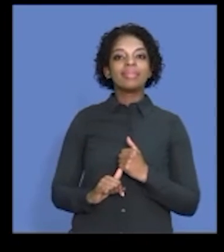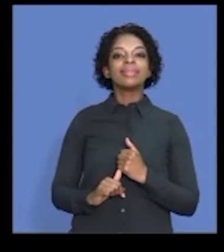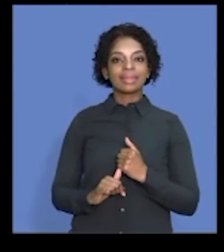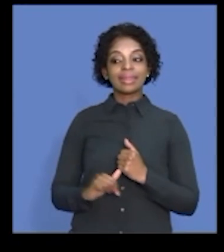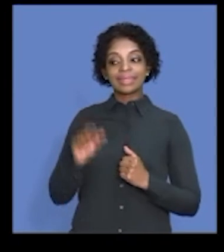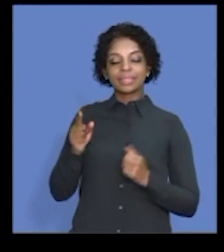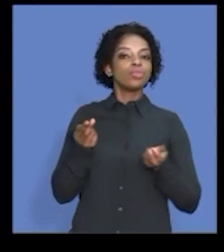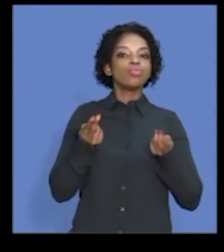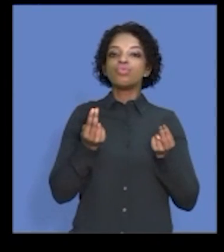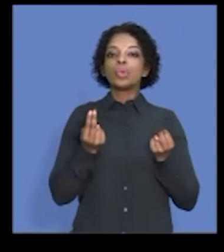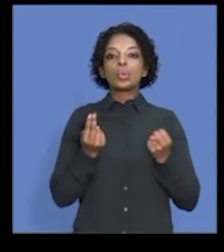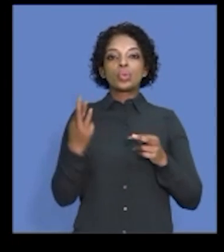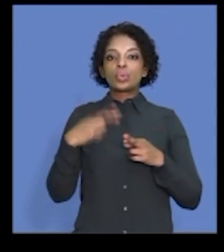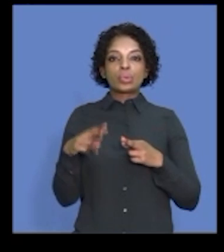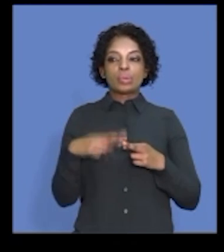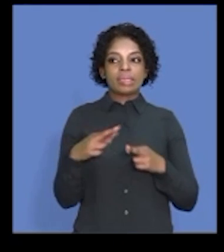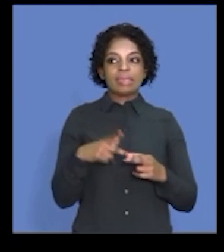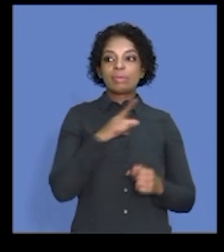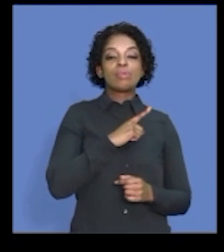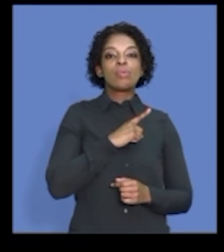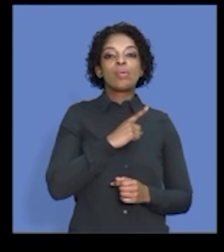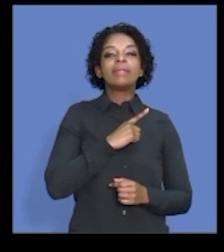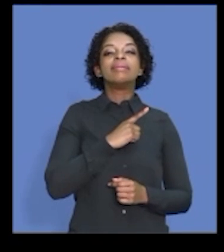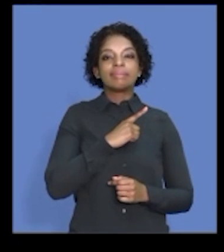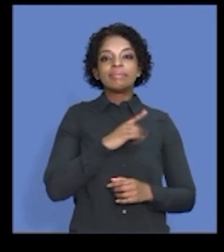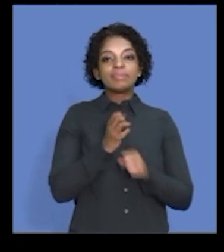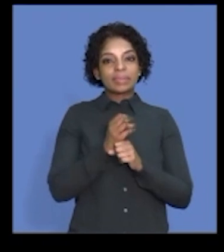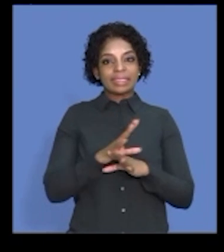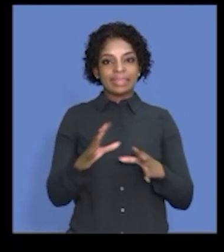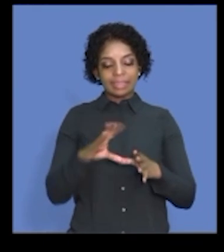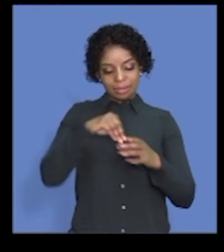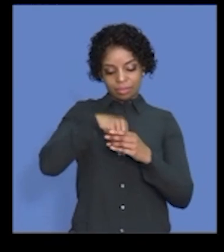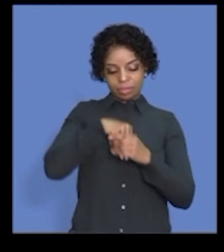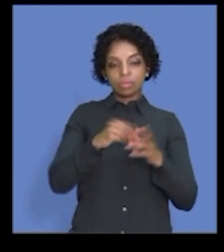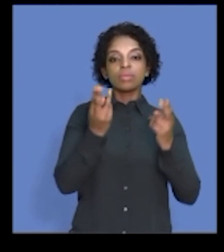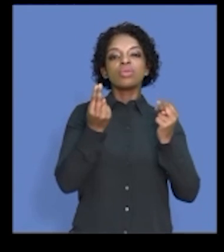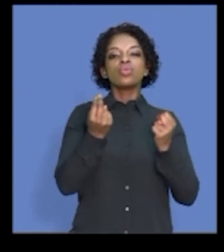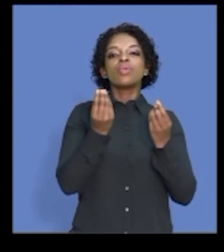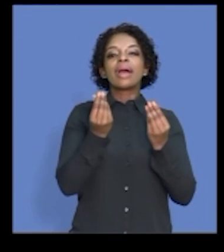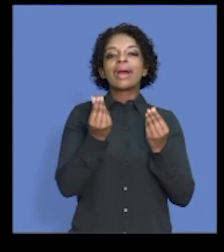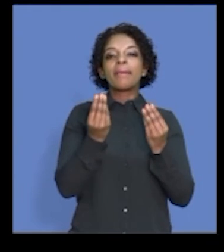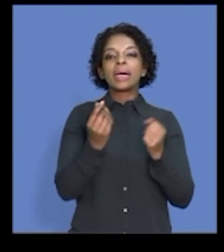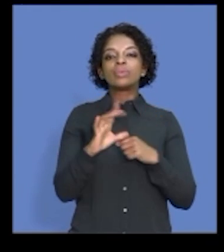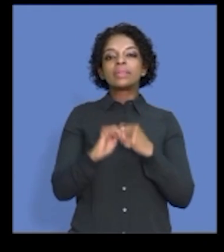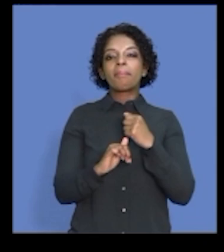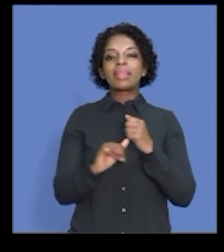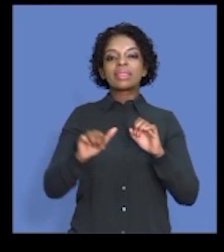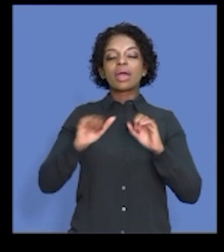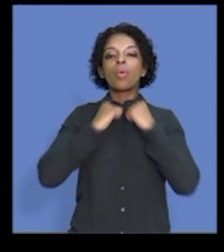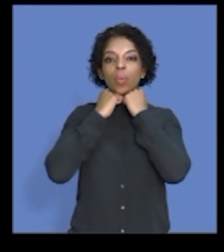rental obviously is a new rental. As you can clearly see, it's part of the new figure. It's part of that.